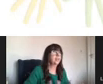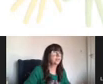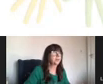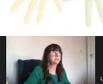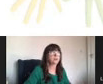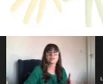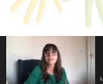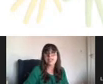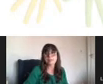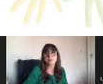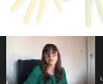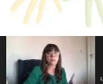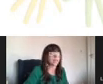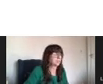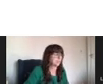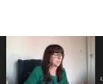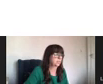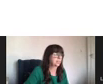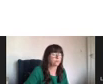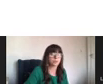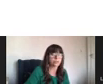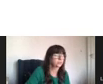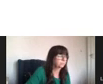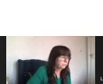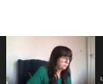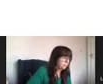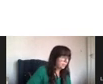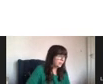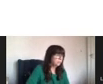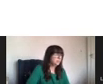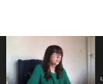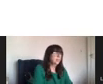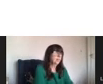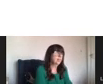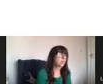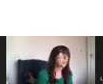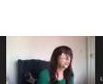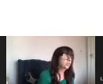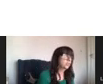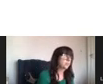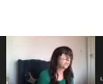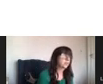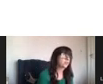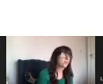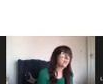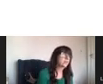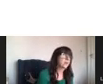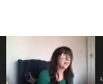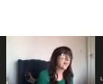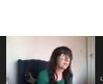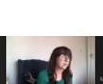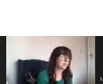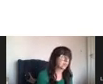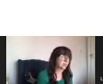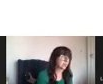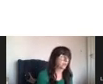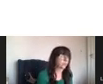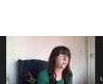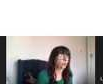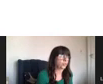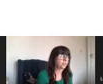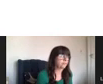differences between hearing people, disabled people and the deaf world. Now, just trying to make